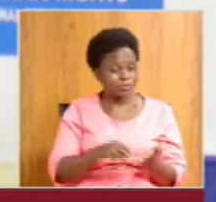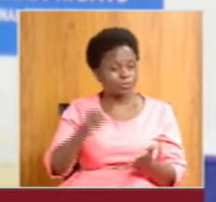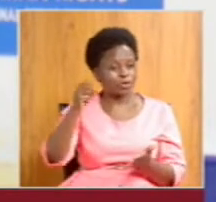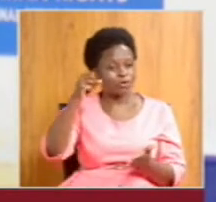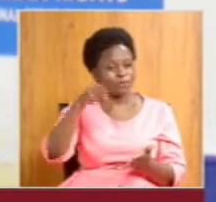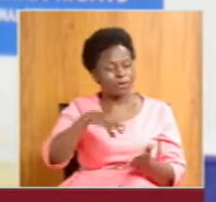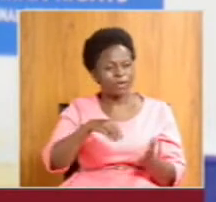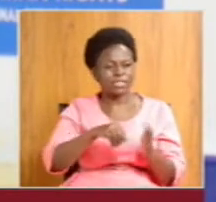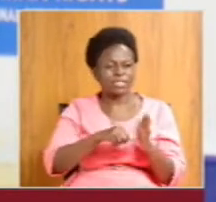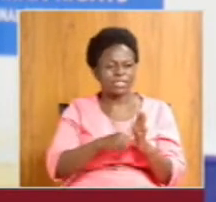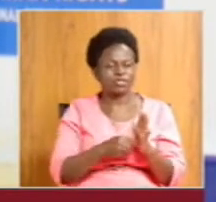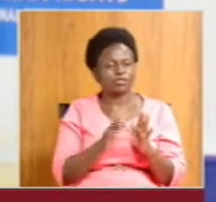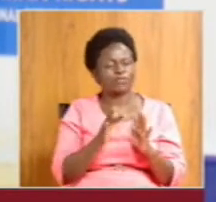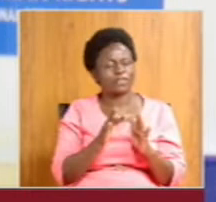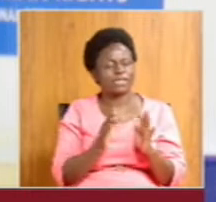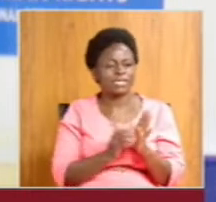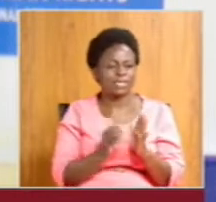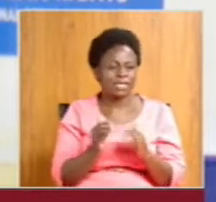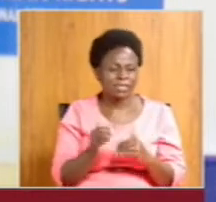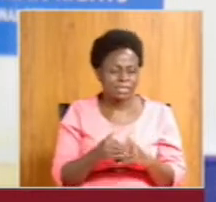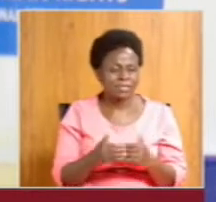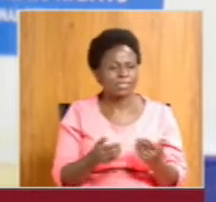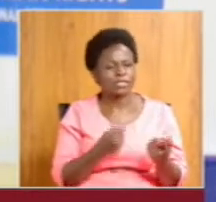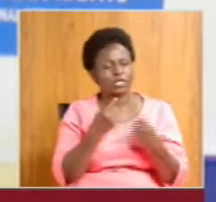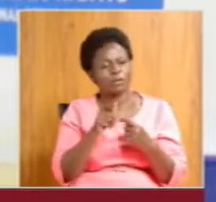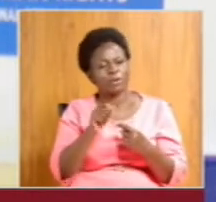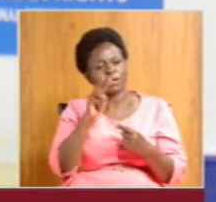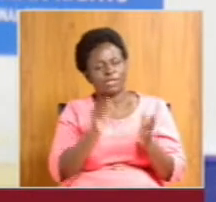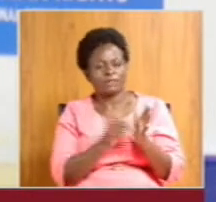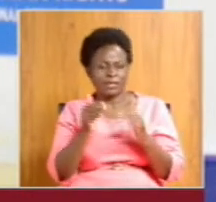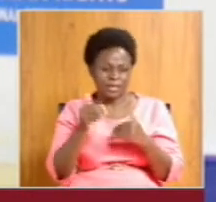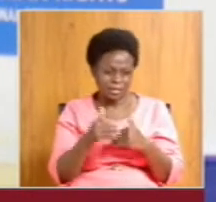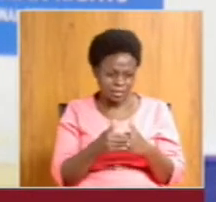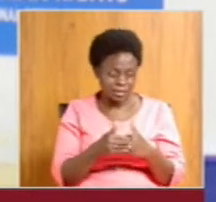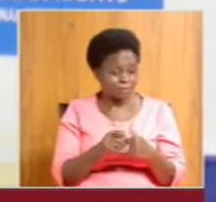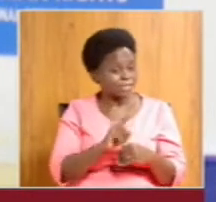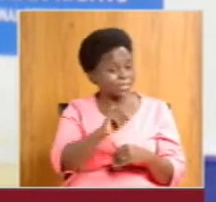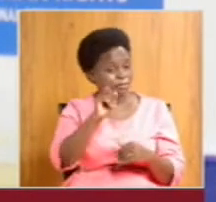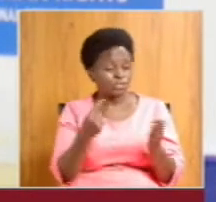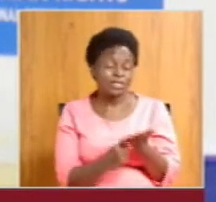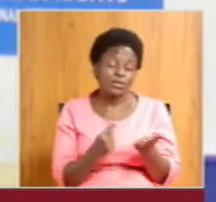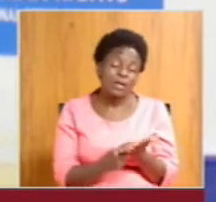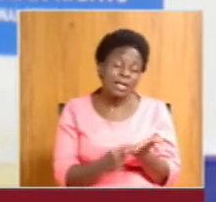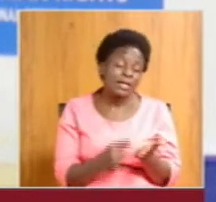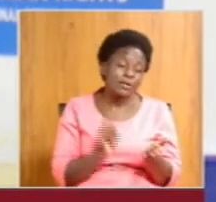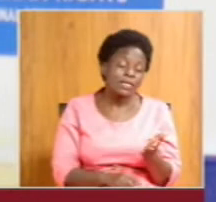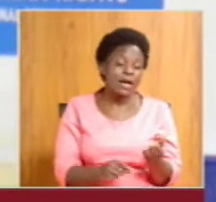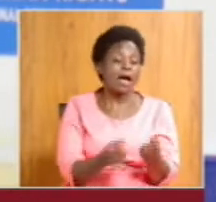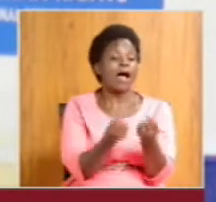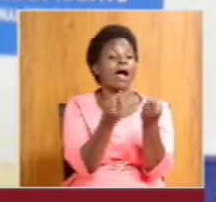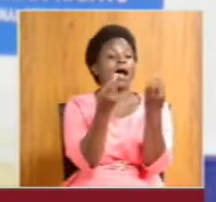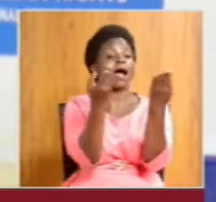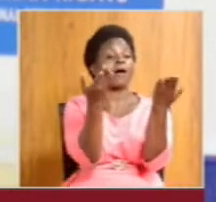is towards issues of internet access, talk about TV access, among others. But the question in Uganda is, how